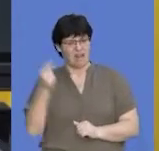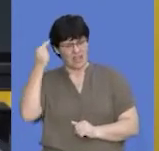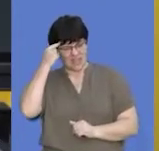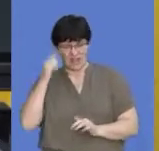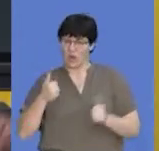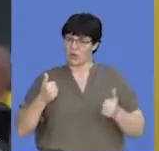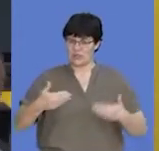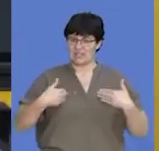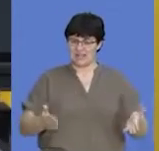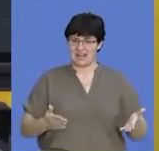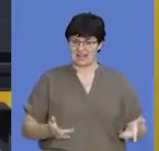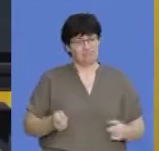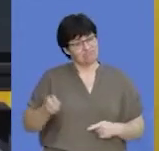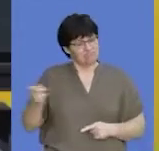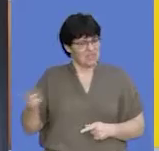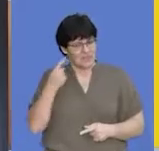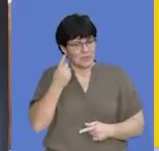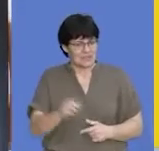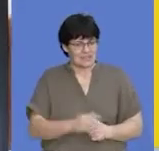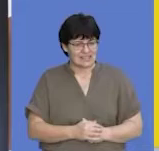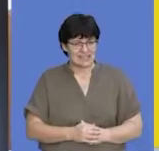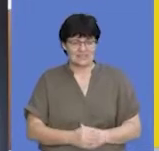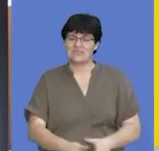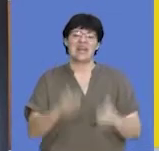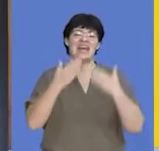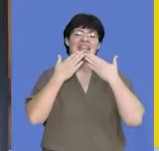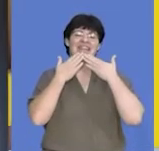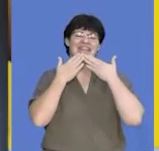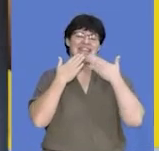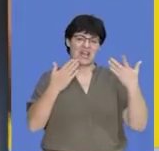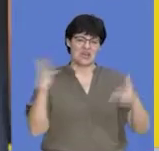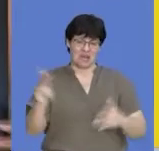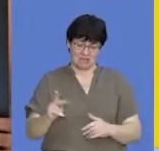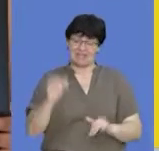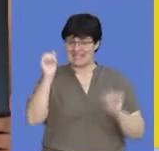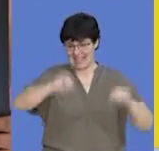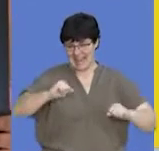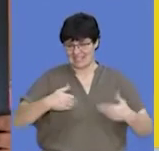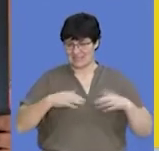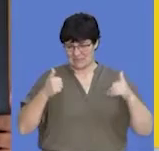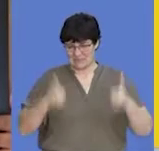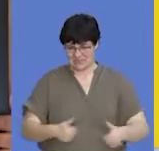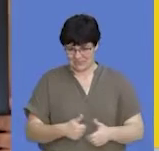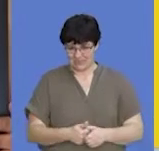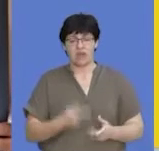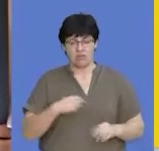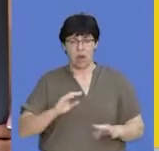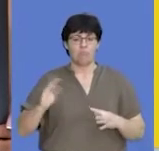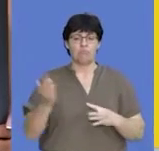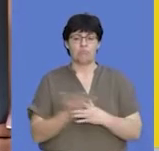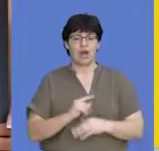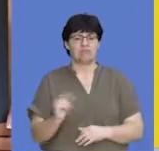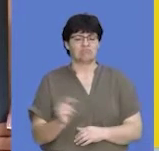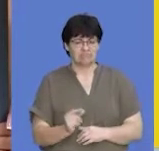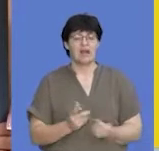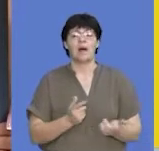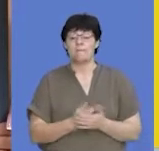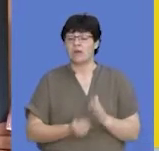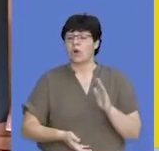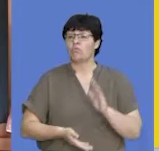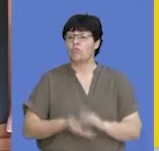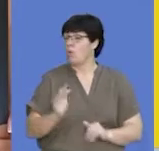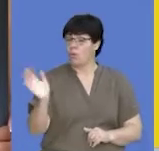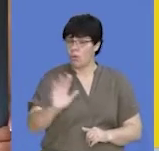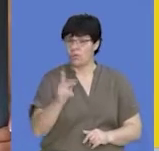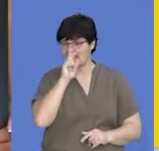to a good start. How about you? Thank you, Kamlan. Yes, we are. Guys, we are going to take a quick break, but please don't go